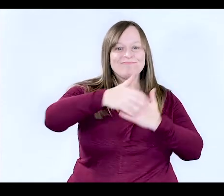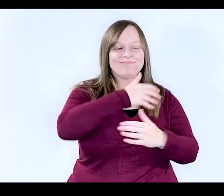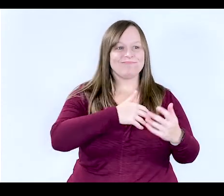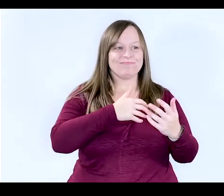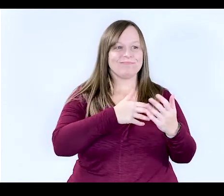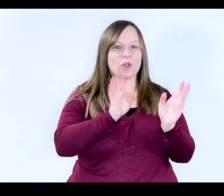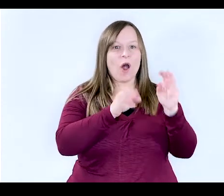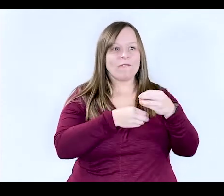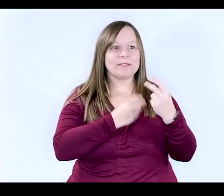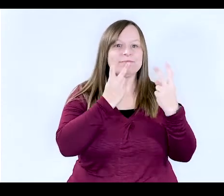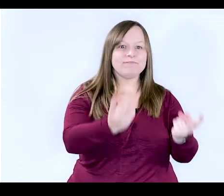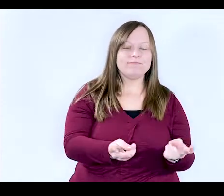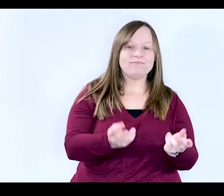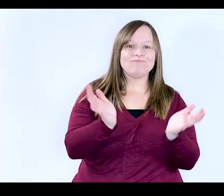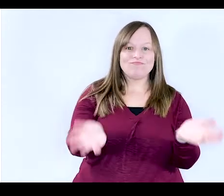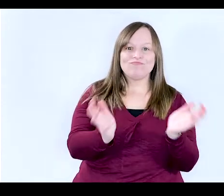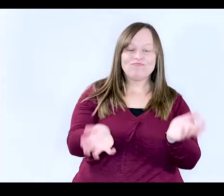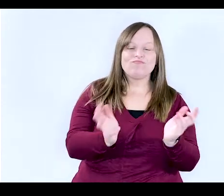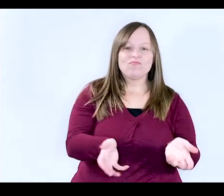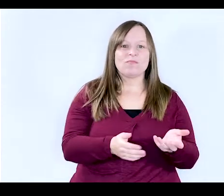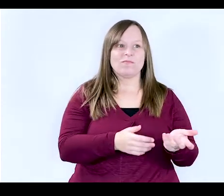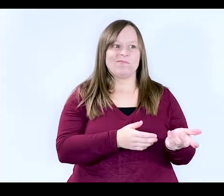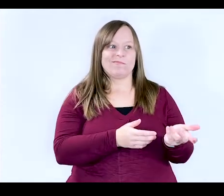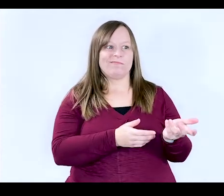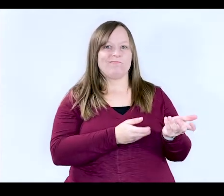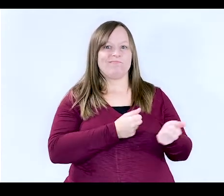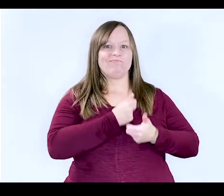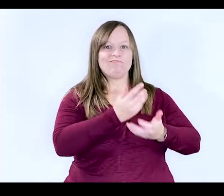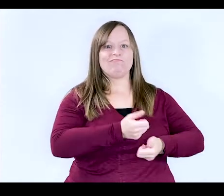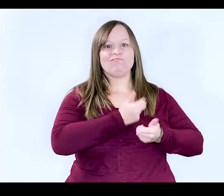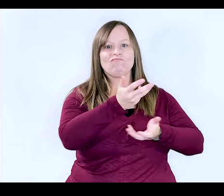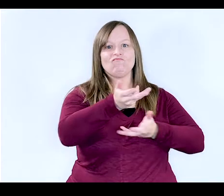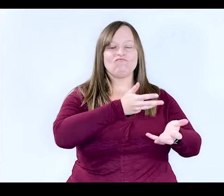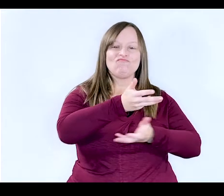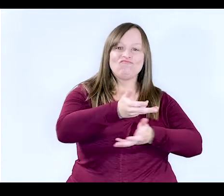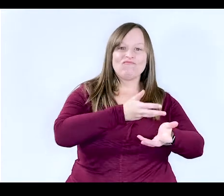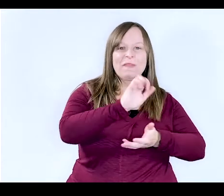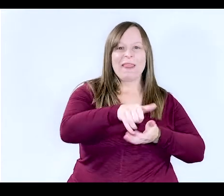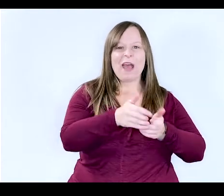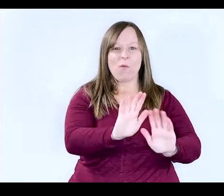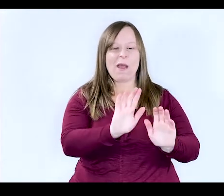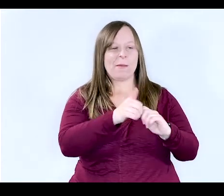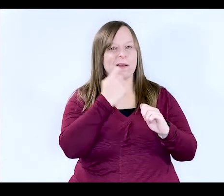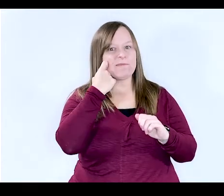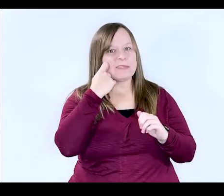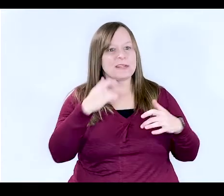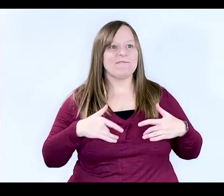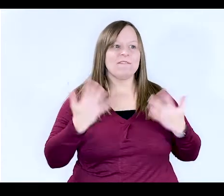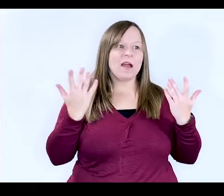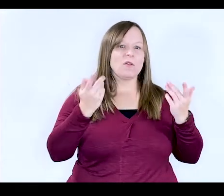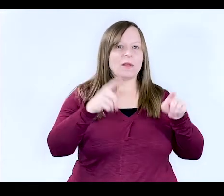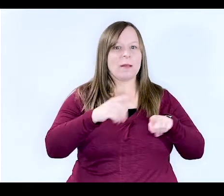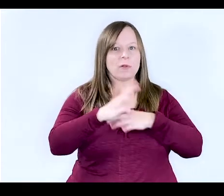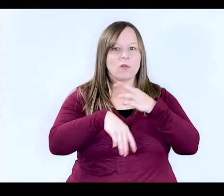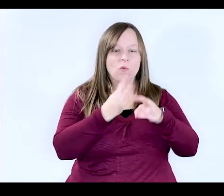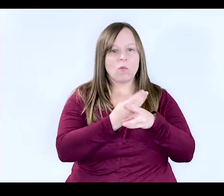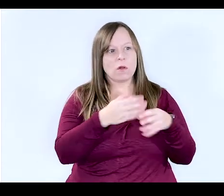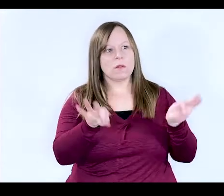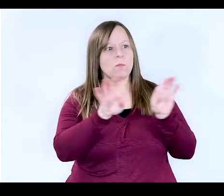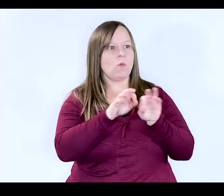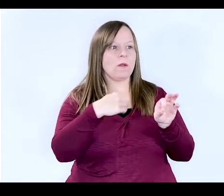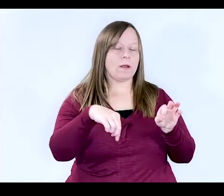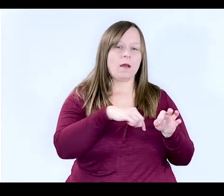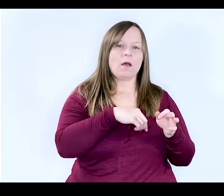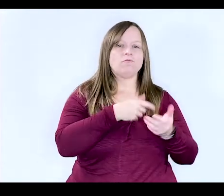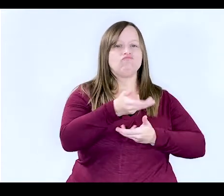able to visit one another's offices and kind of talking in that way about the latest events or what's really